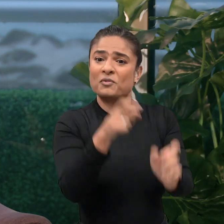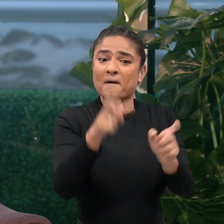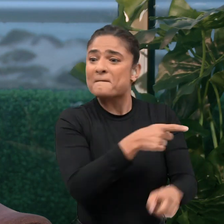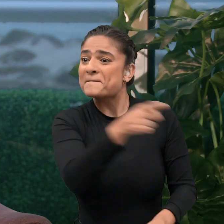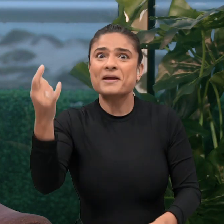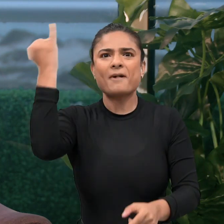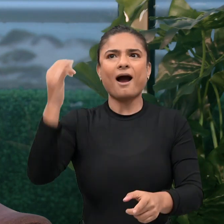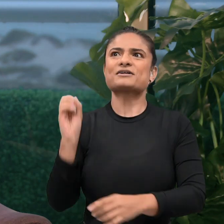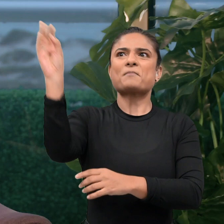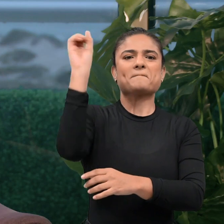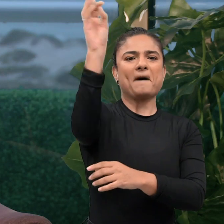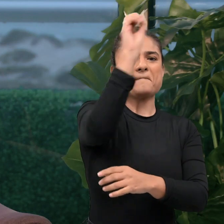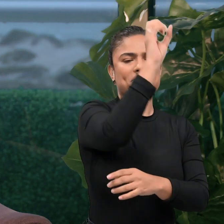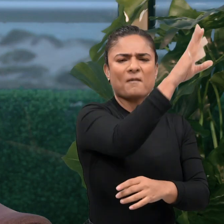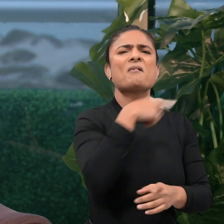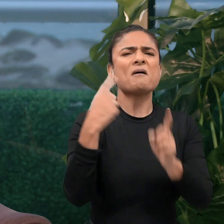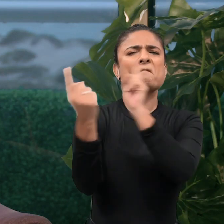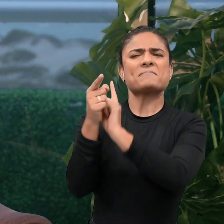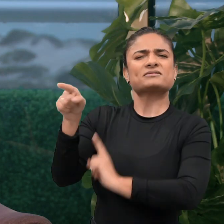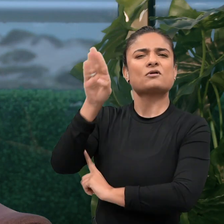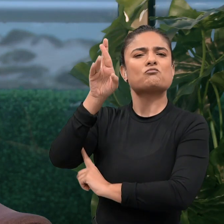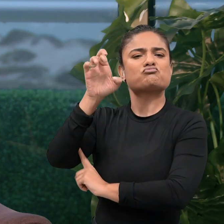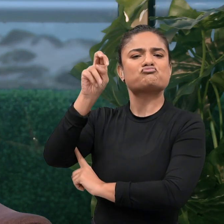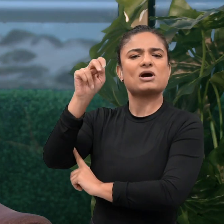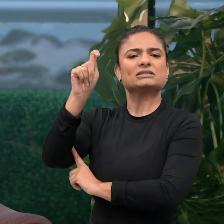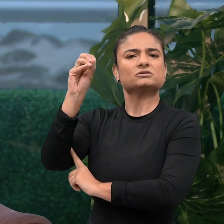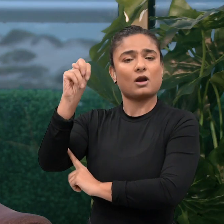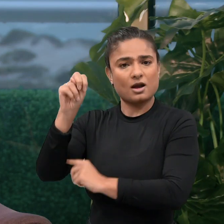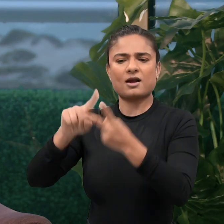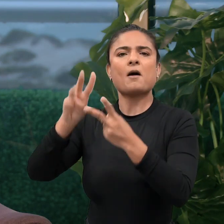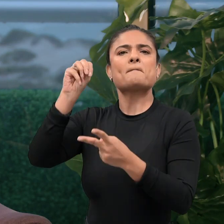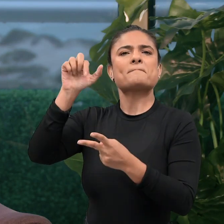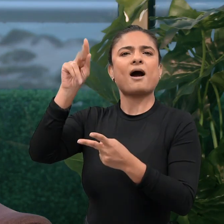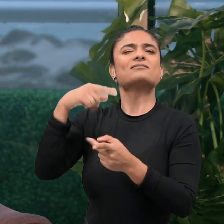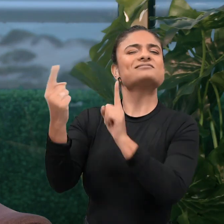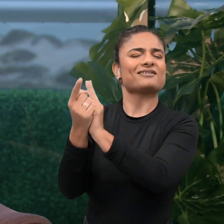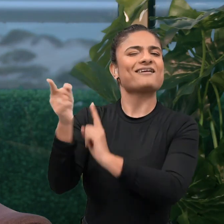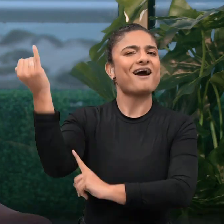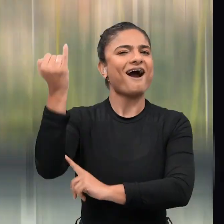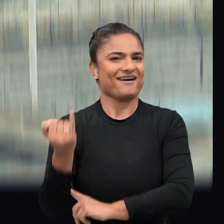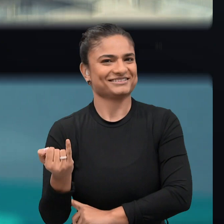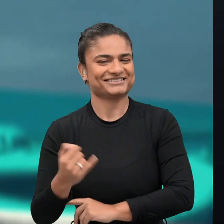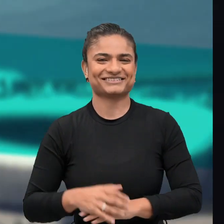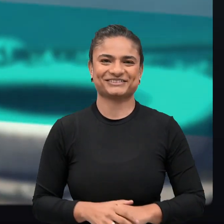organization representing these artists. Let's meet Brenton Swartz and Martin Sodoms.